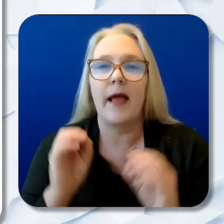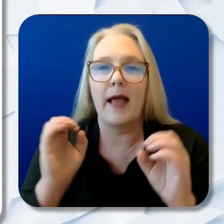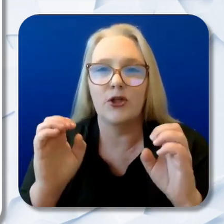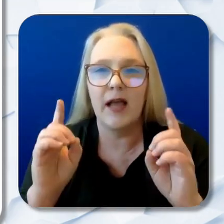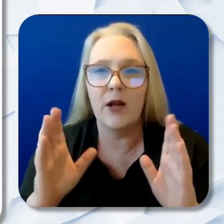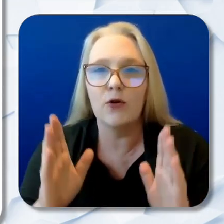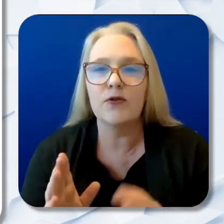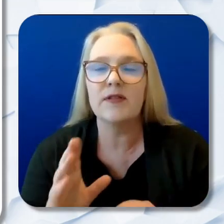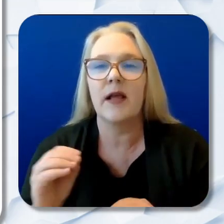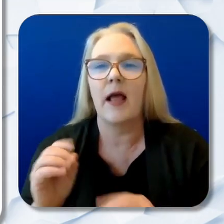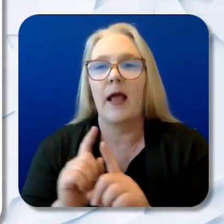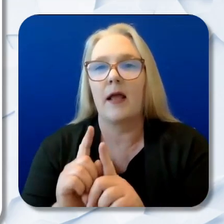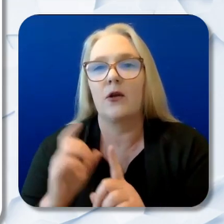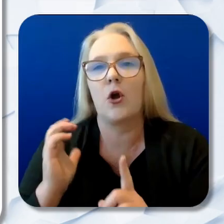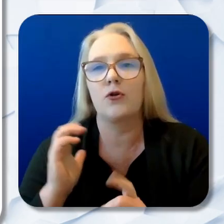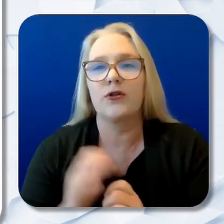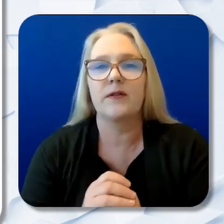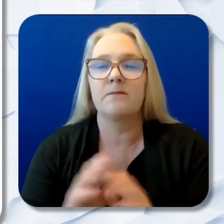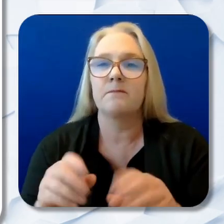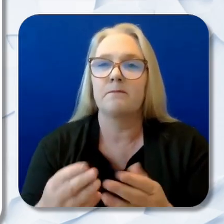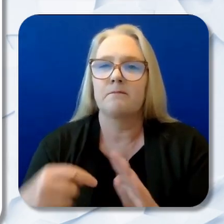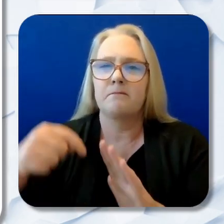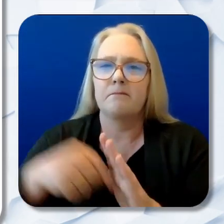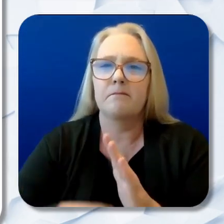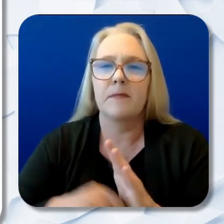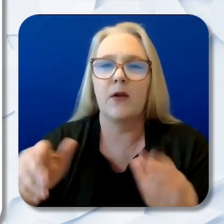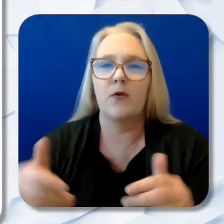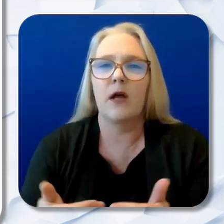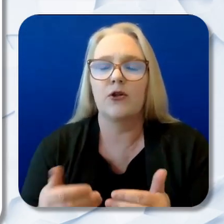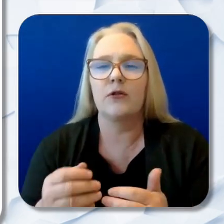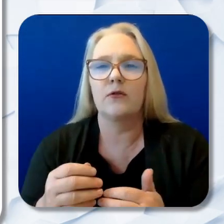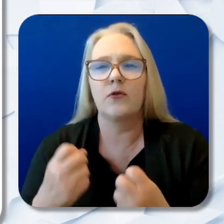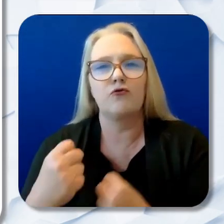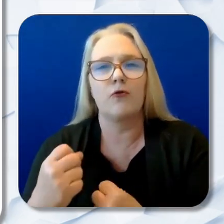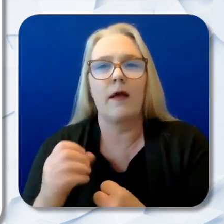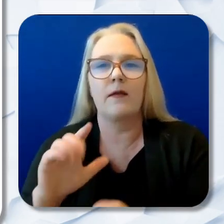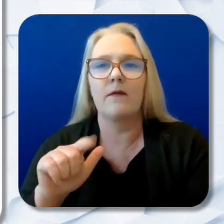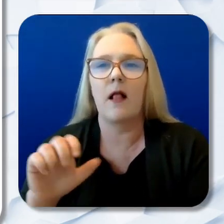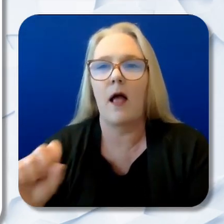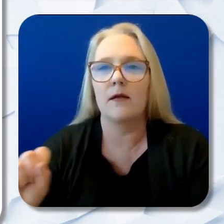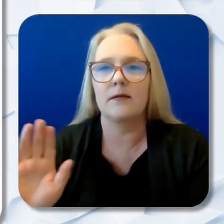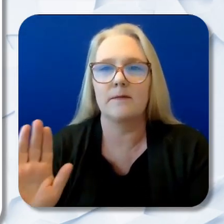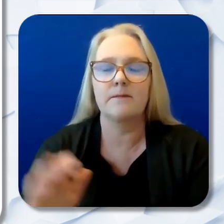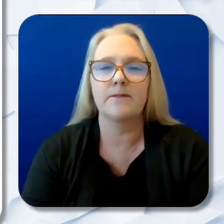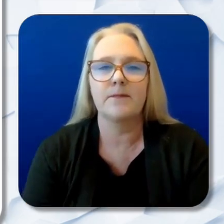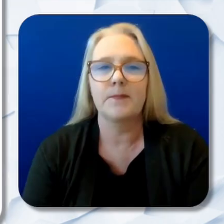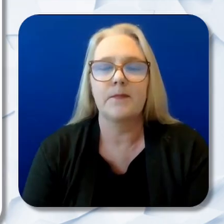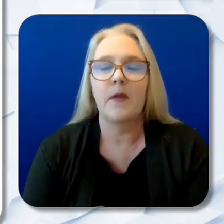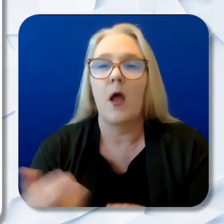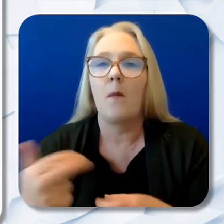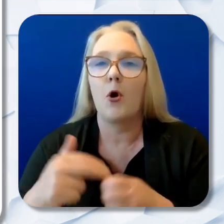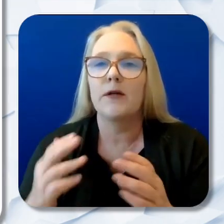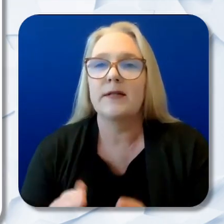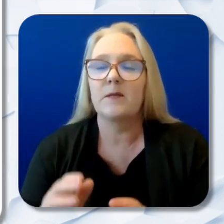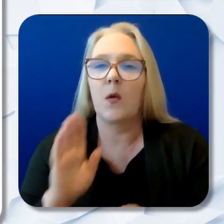and coaches, offering an in-depth introduction to the strengths of class. Participants will have